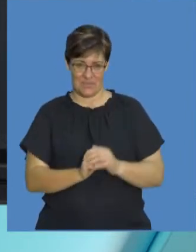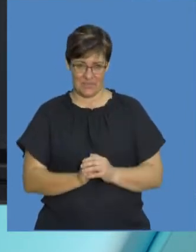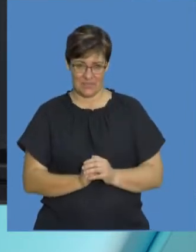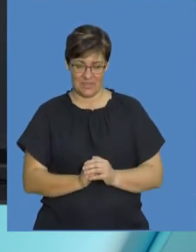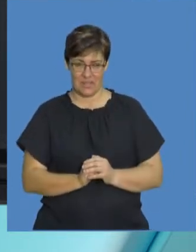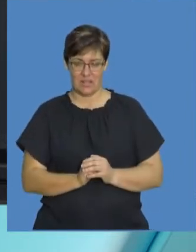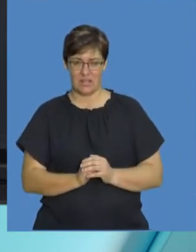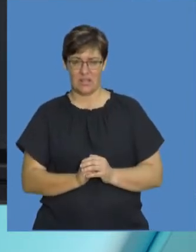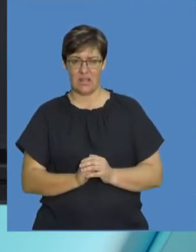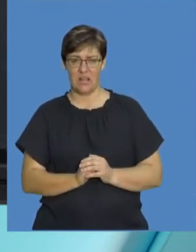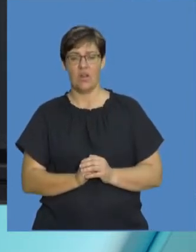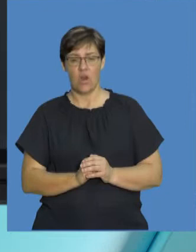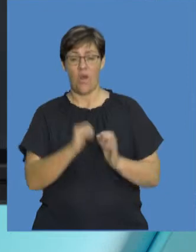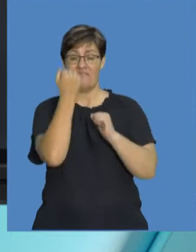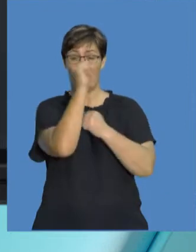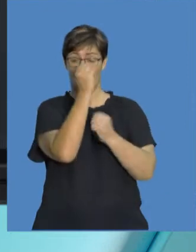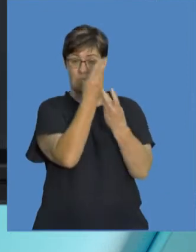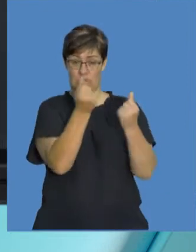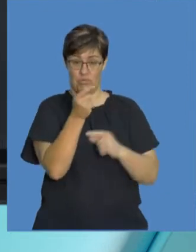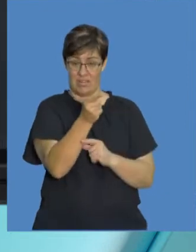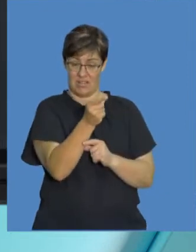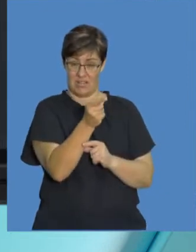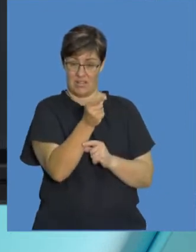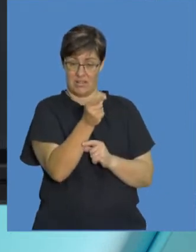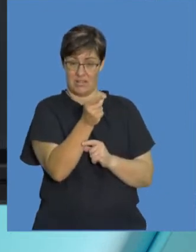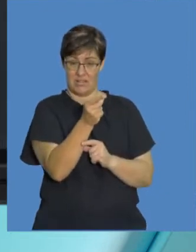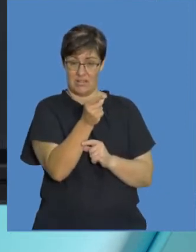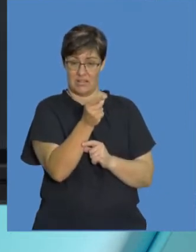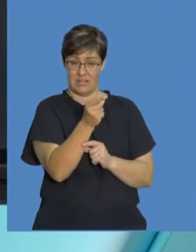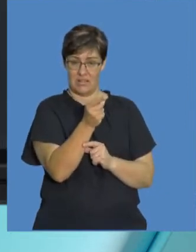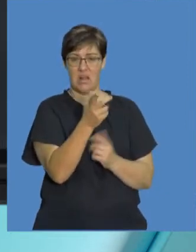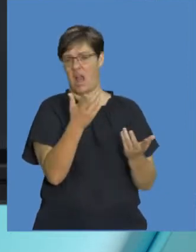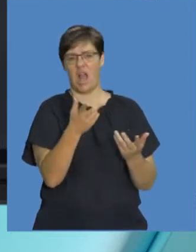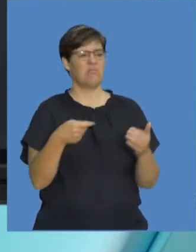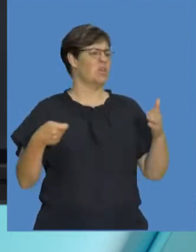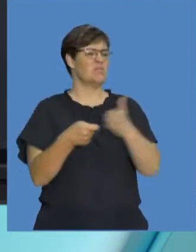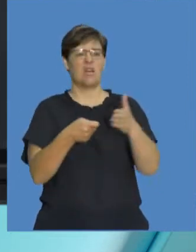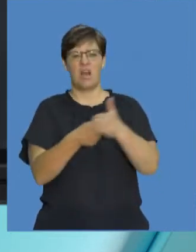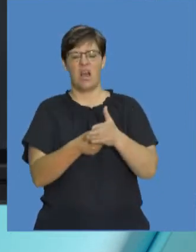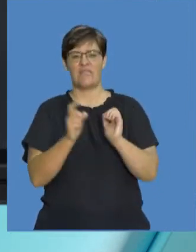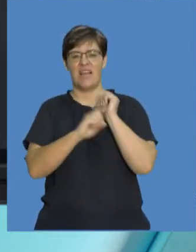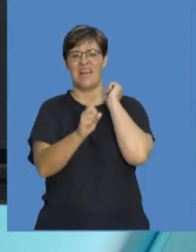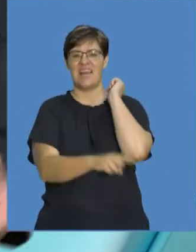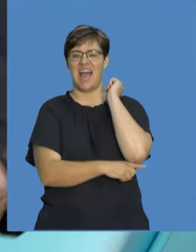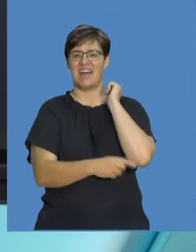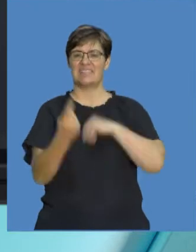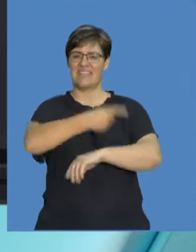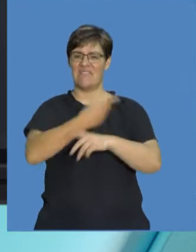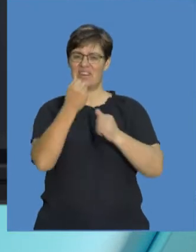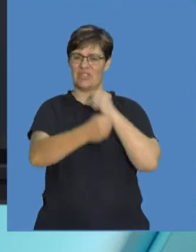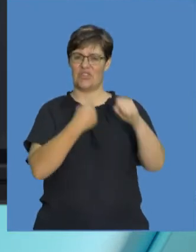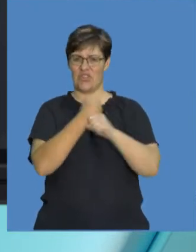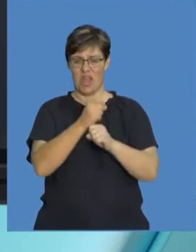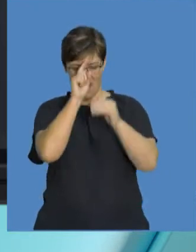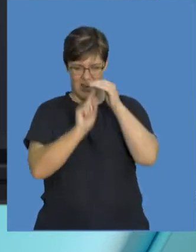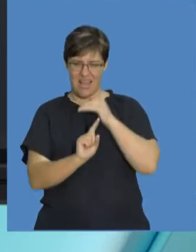example. Remember, if you have packing materials, if you walk into a superstore on the last day of the